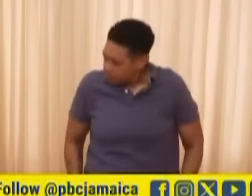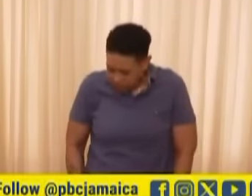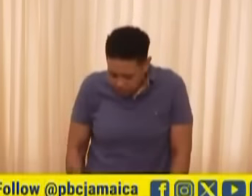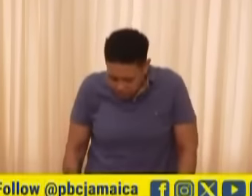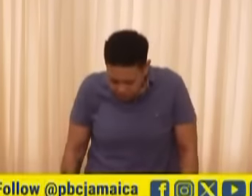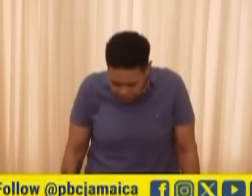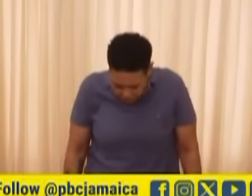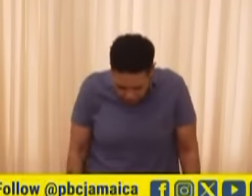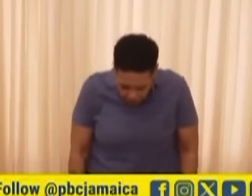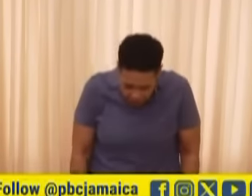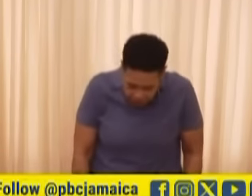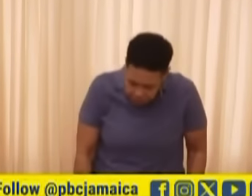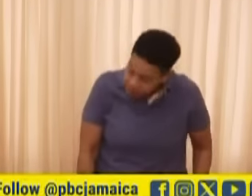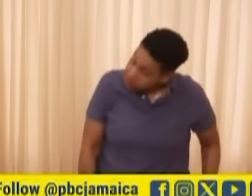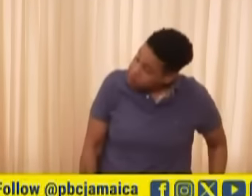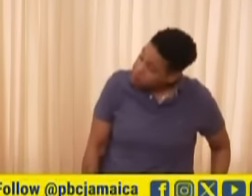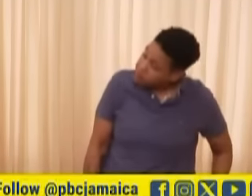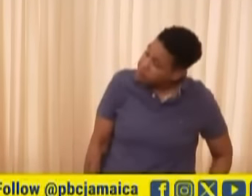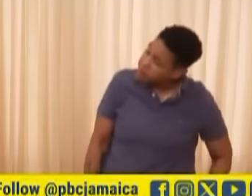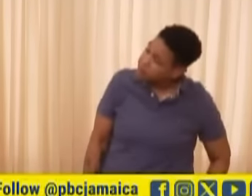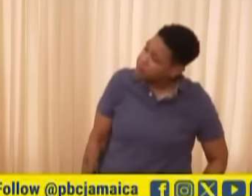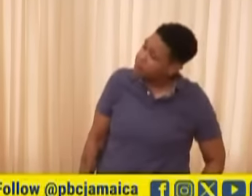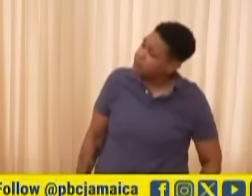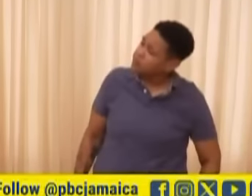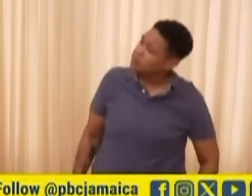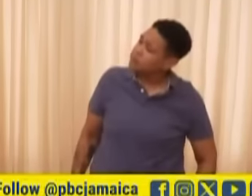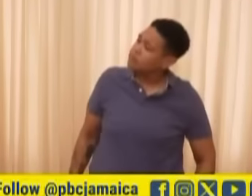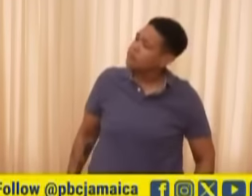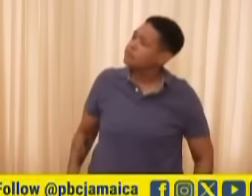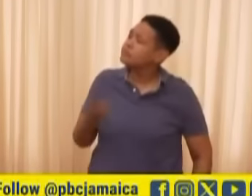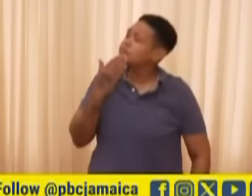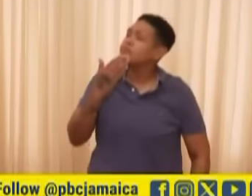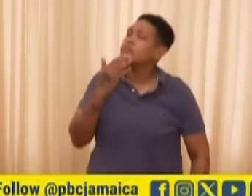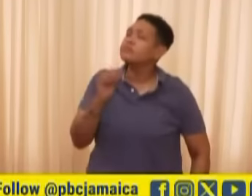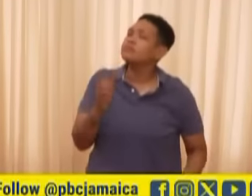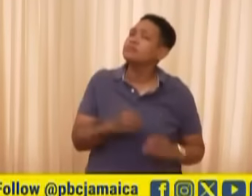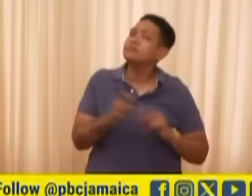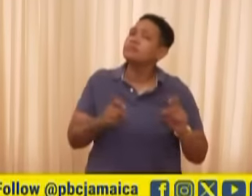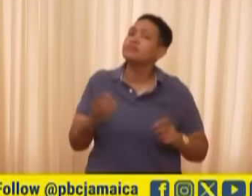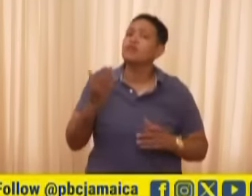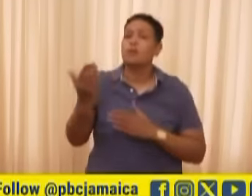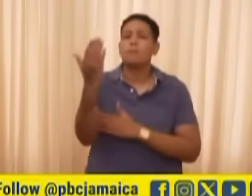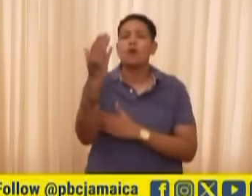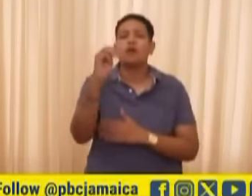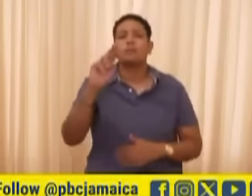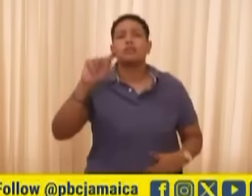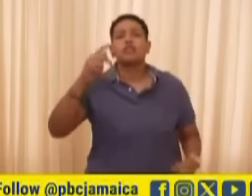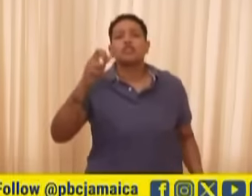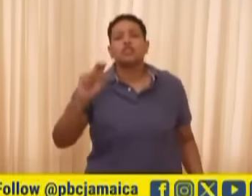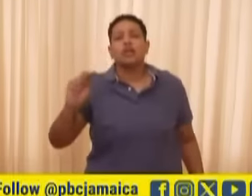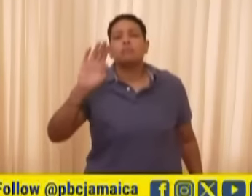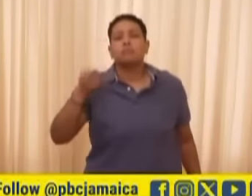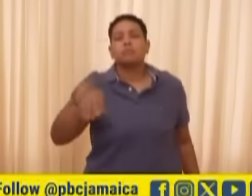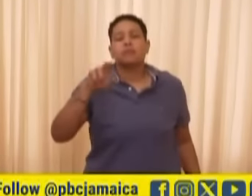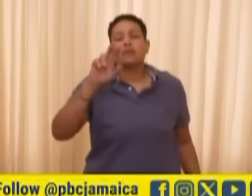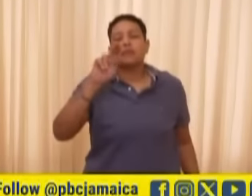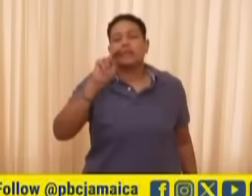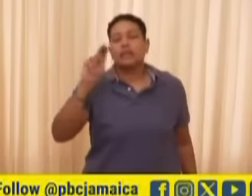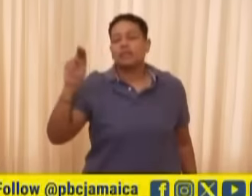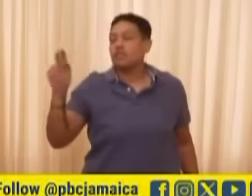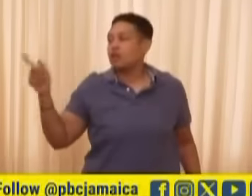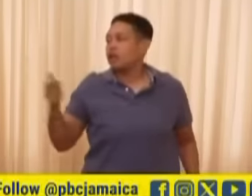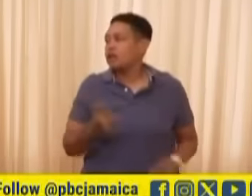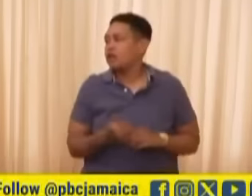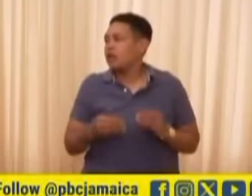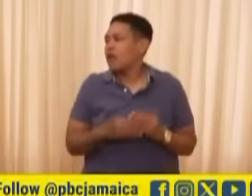Evan? Okay, here we are, nationwide. Yes. Morning, Mr. Thompson. Morning, everybody. Mahiri Stewart, Nationwide News. I've heard a